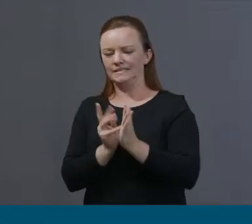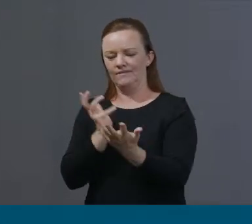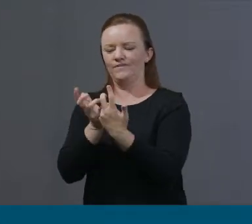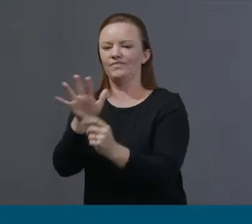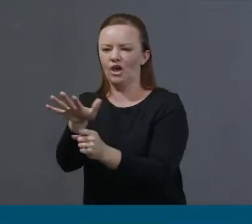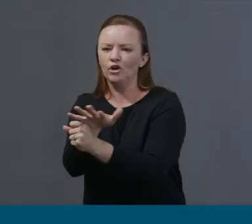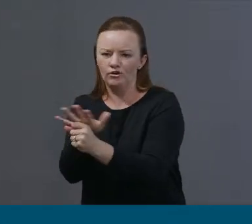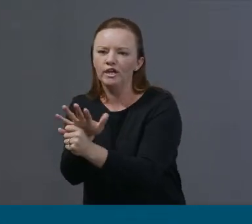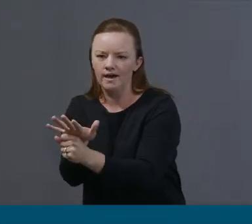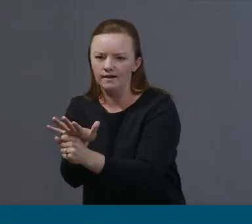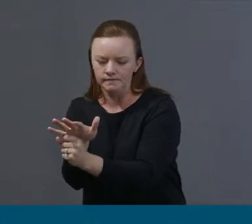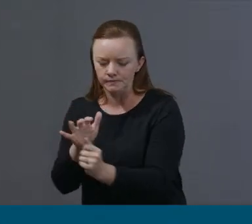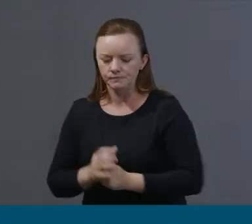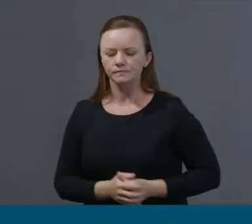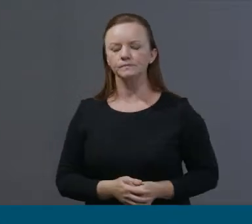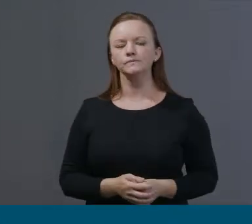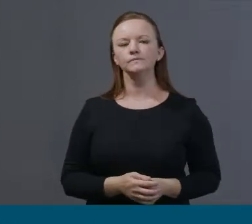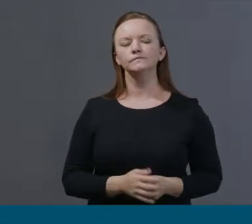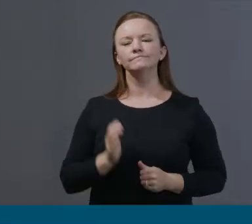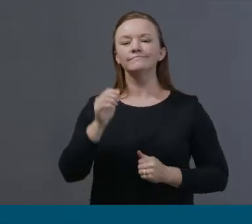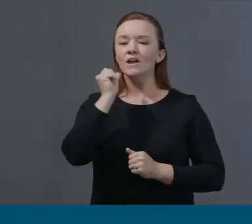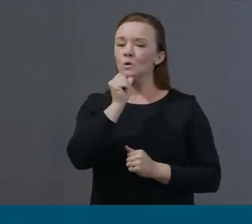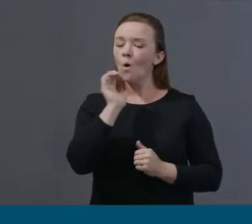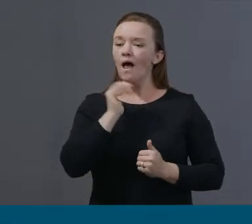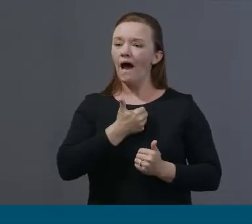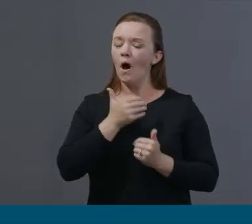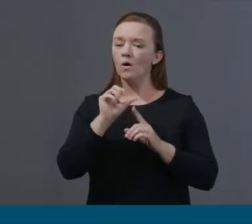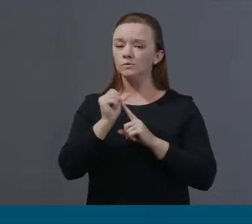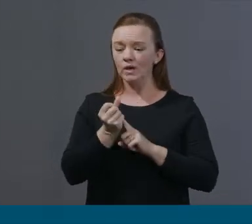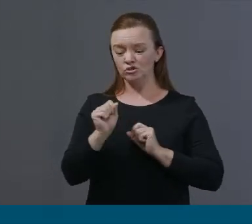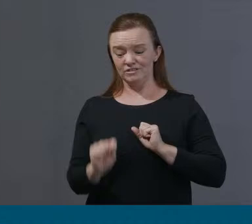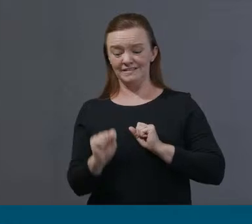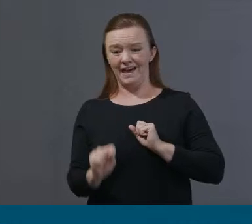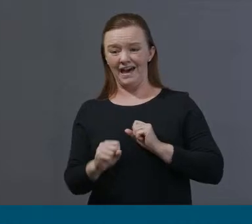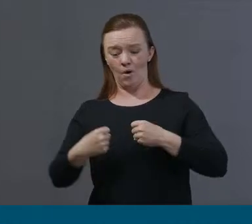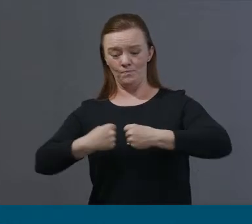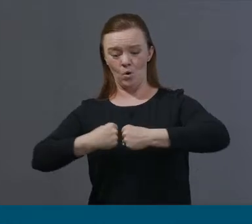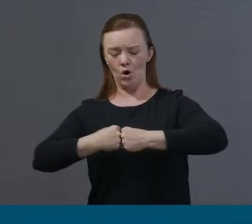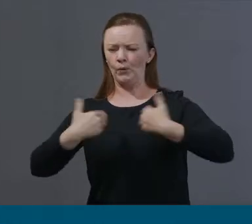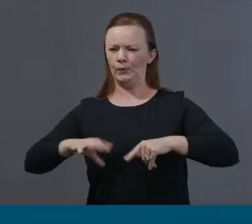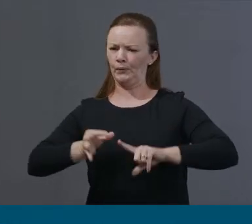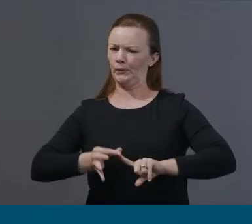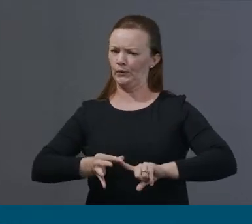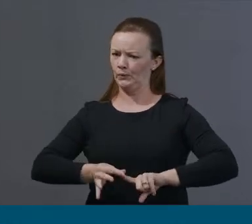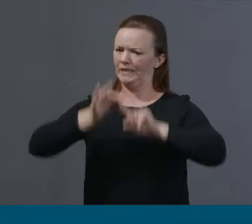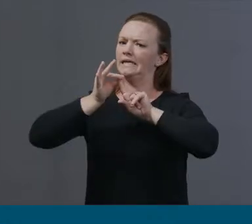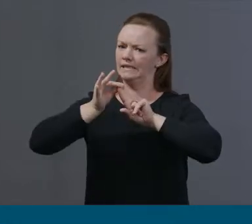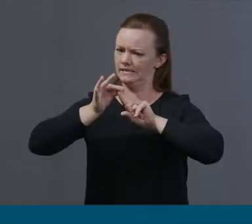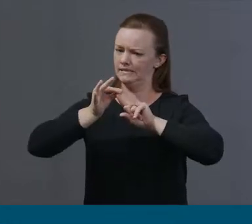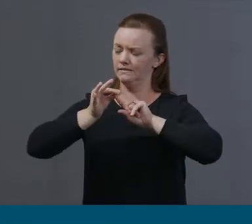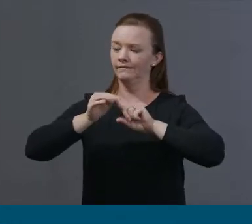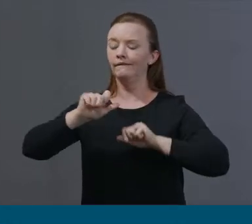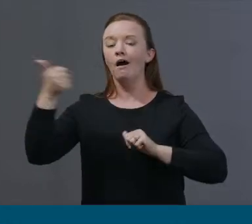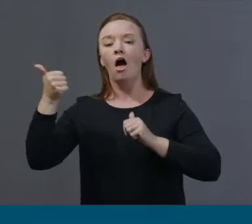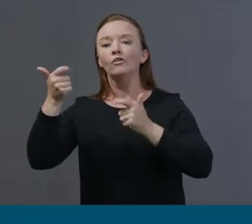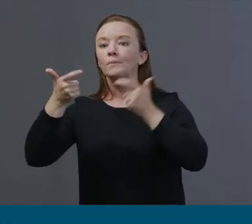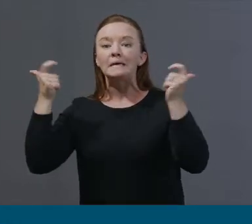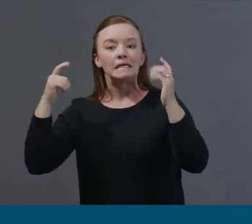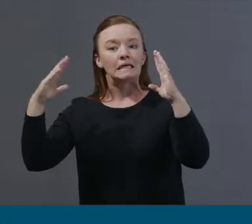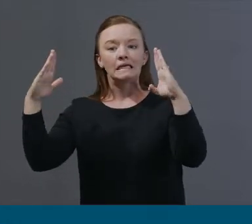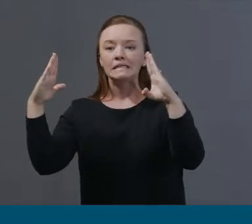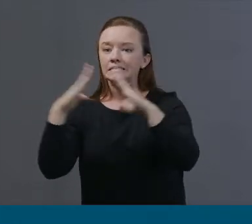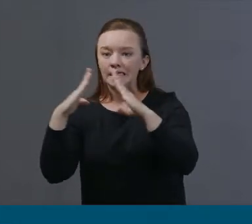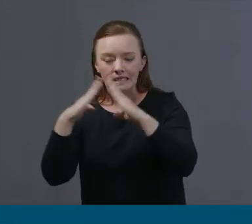have our situation that is unique on our southern border. We have large metropolitan areas. We